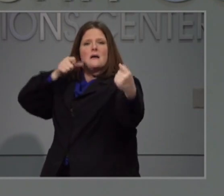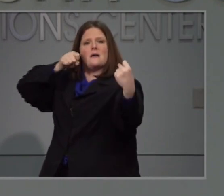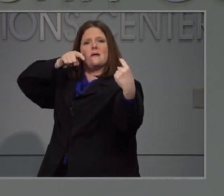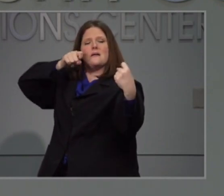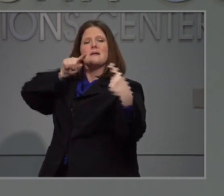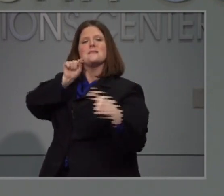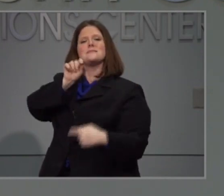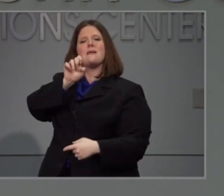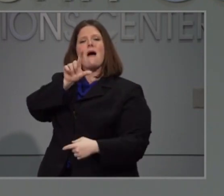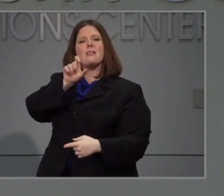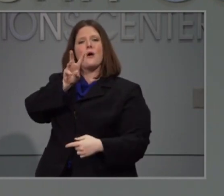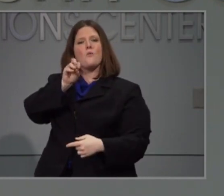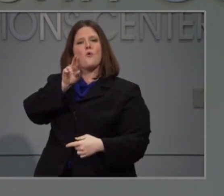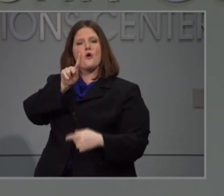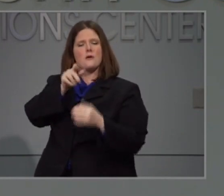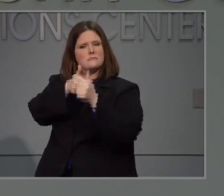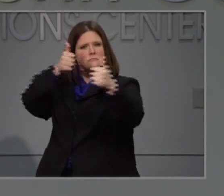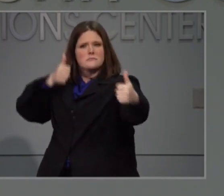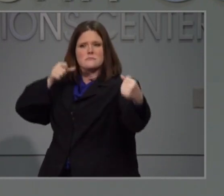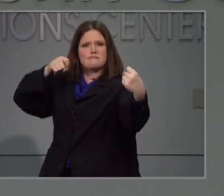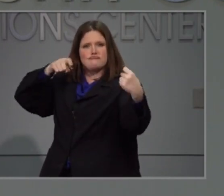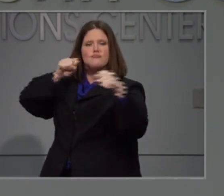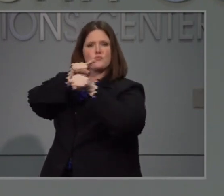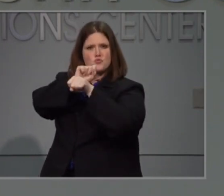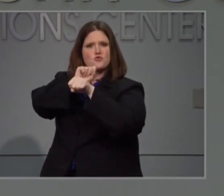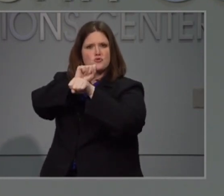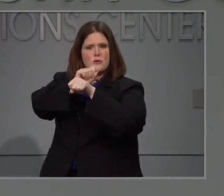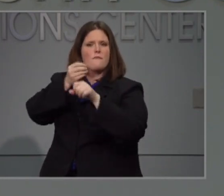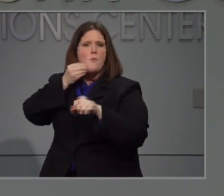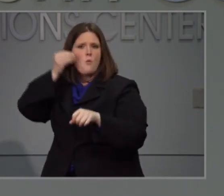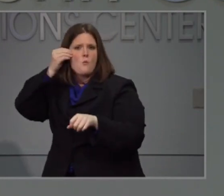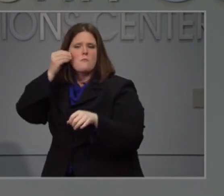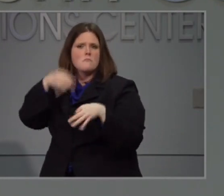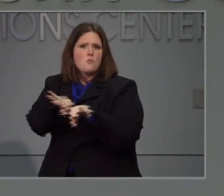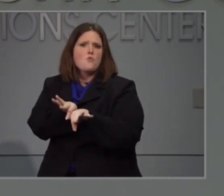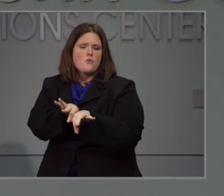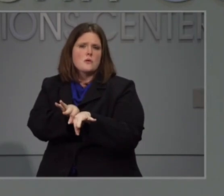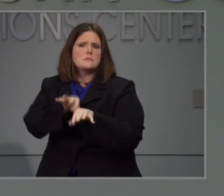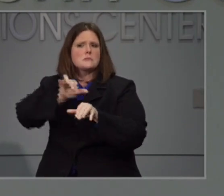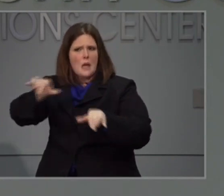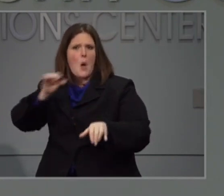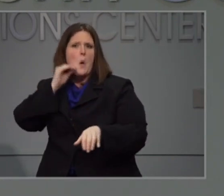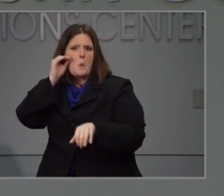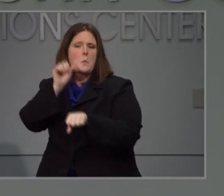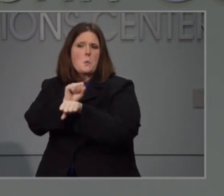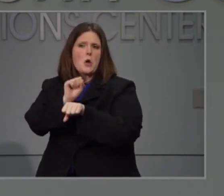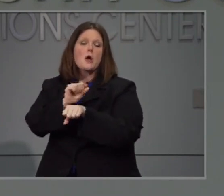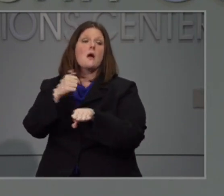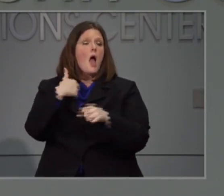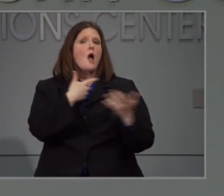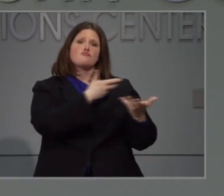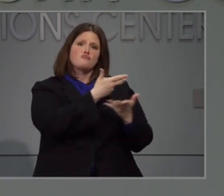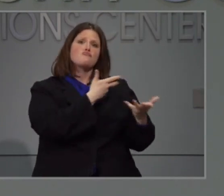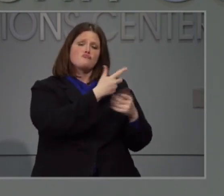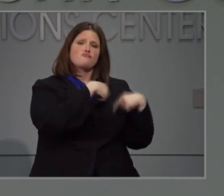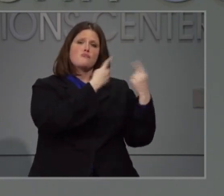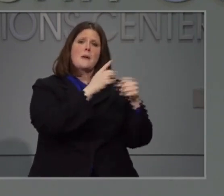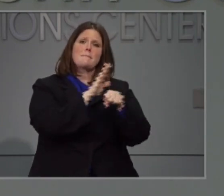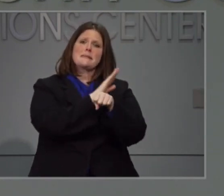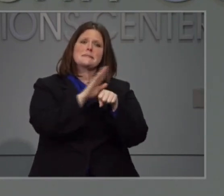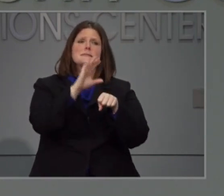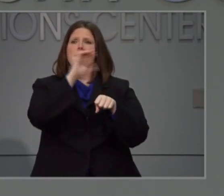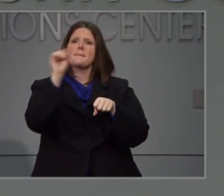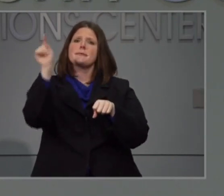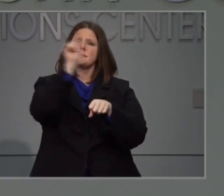possibly can. And when talking to a lot of office business people that I've talked to,